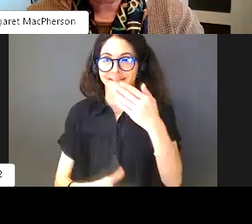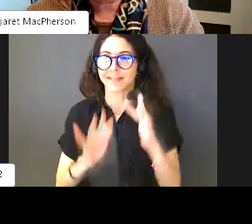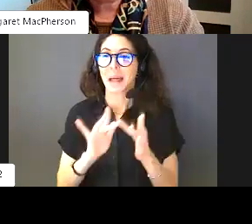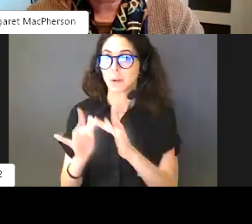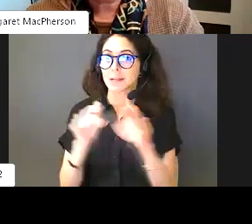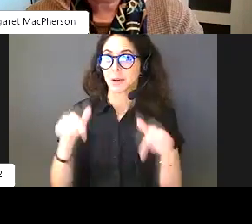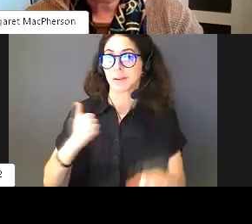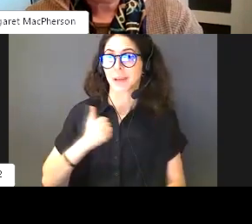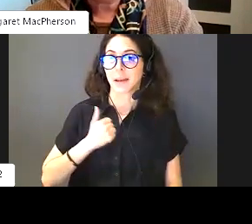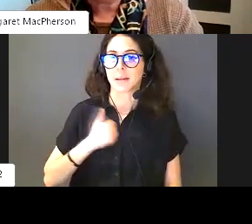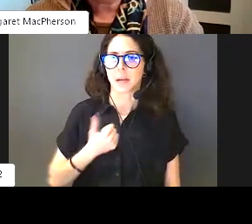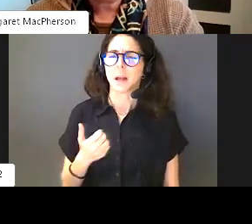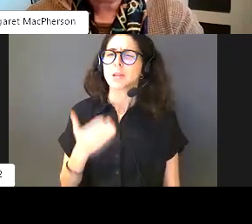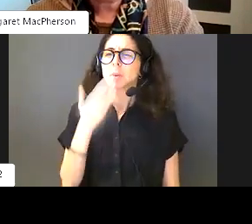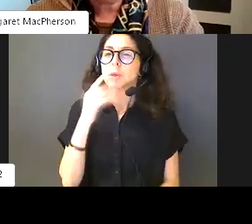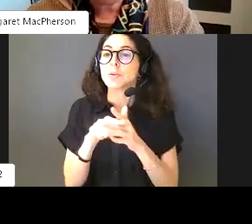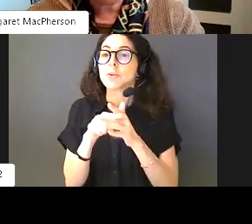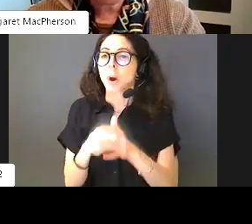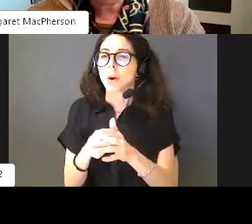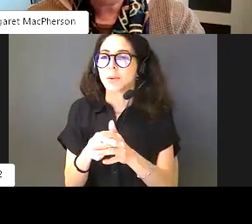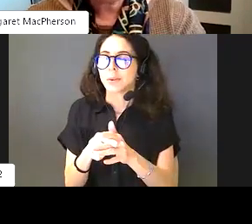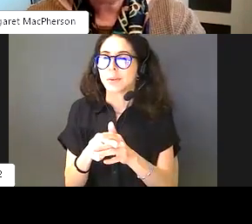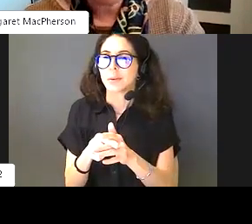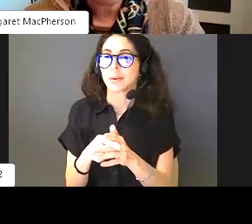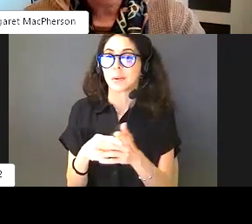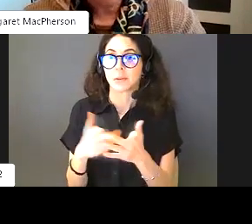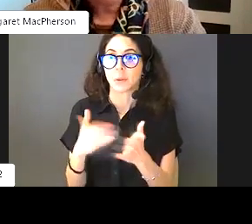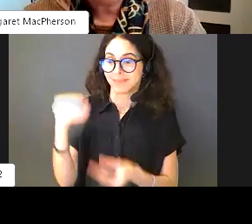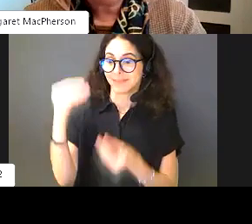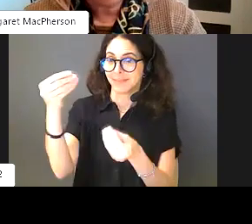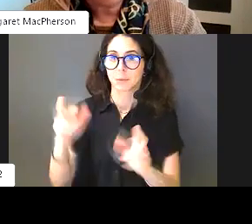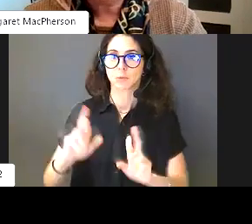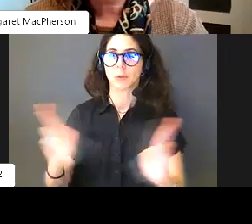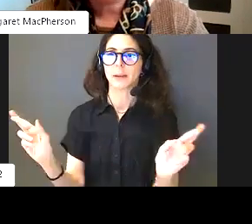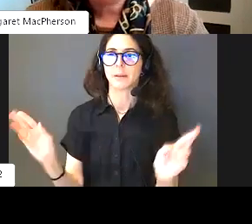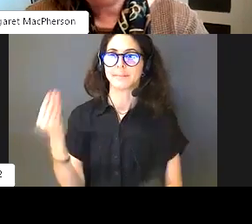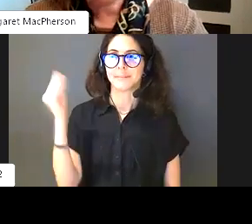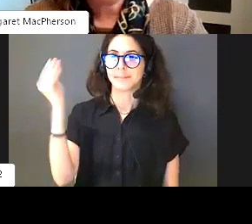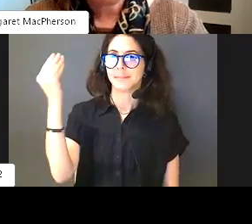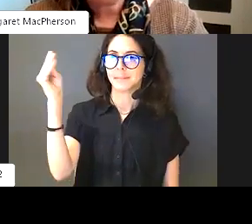you a bit of a running start on having materials that you can share with